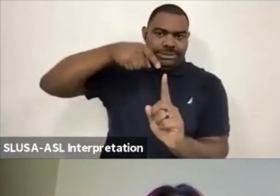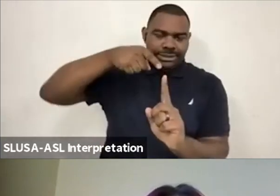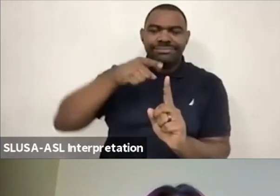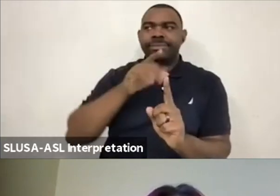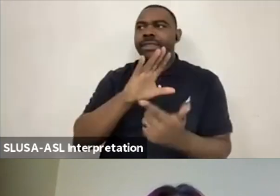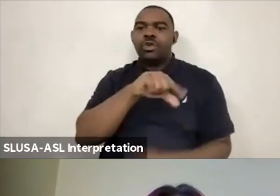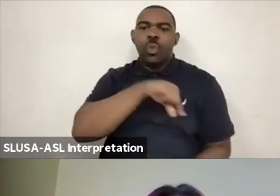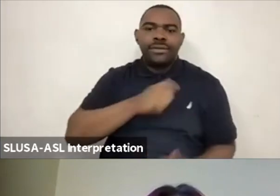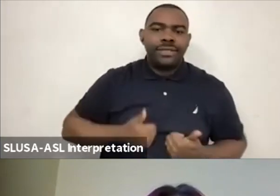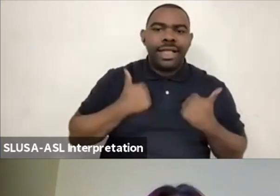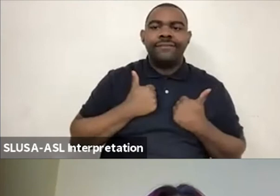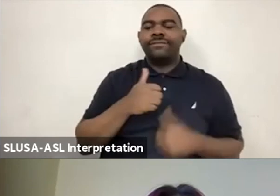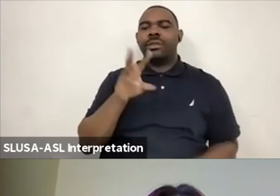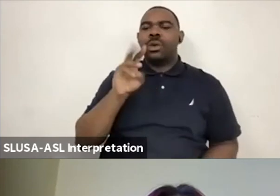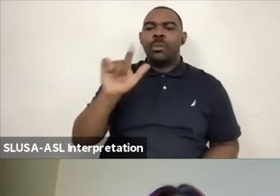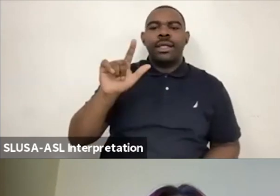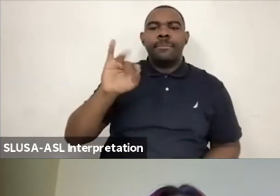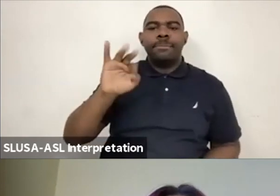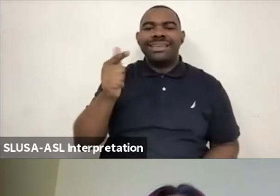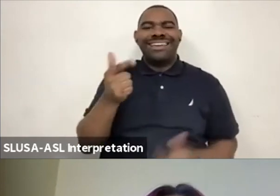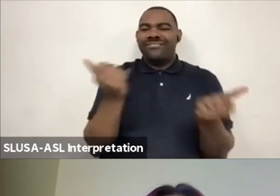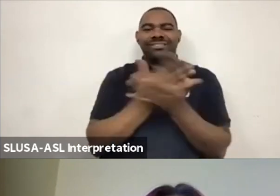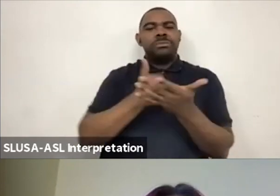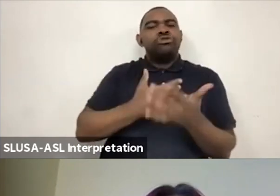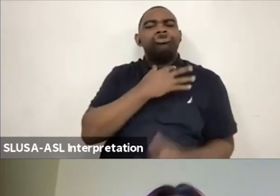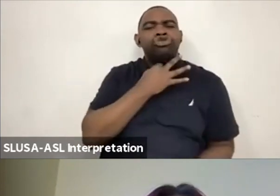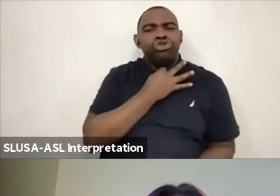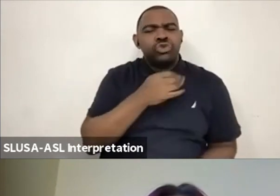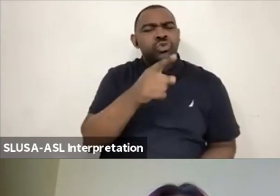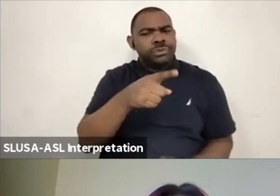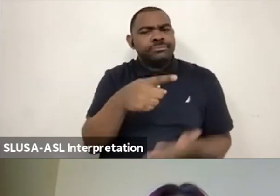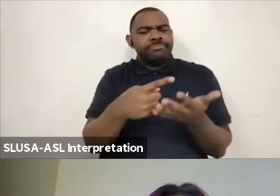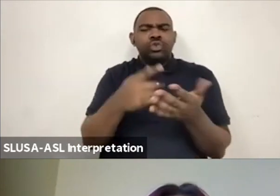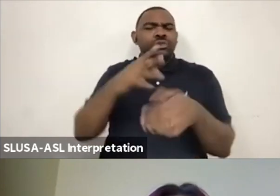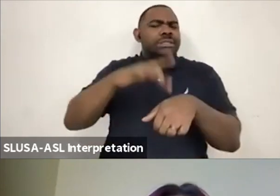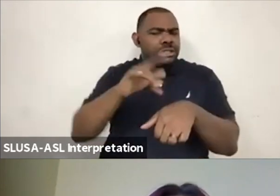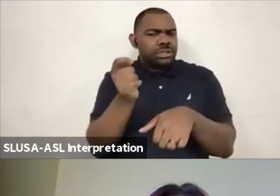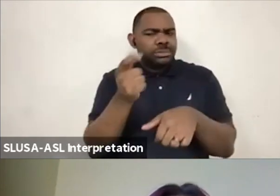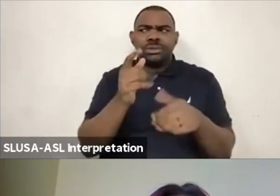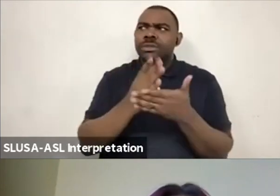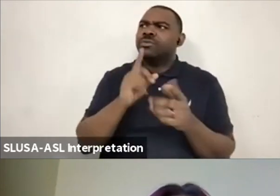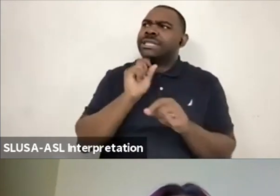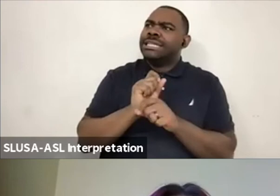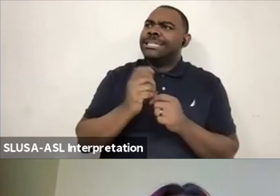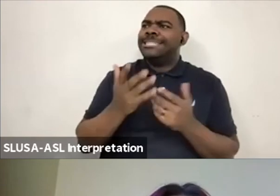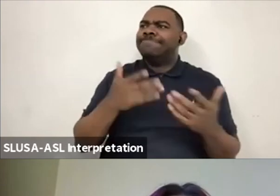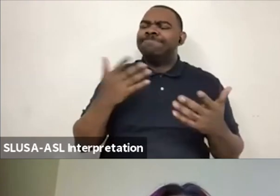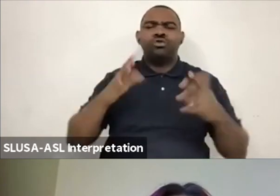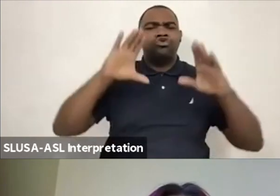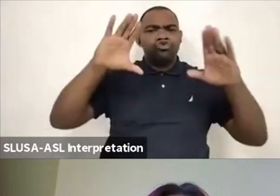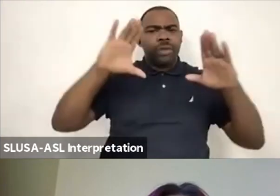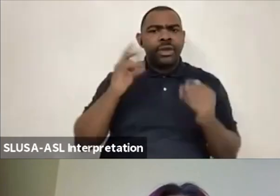And I'm curious if you can share, you've talked and touched on some really great